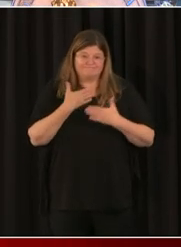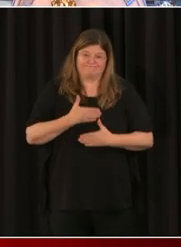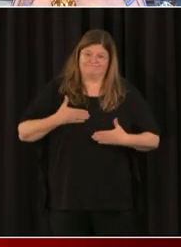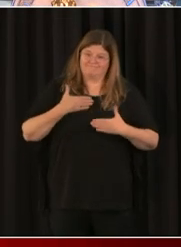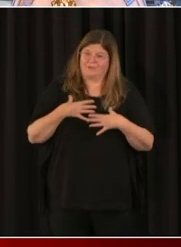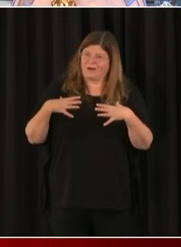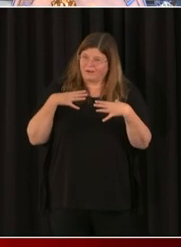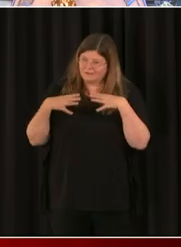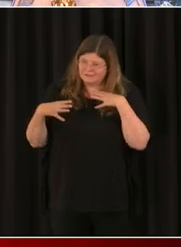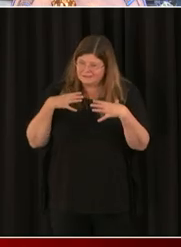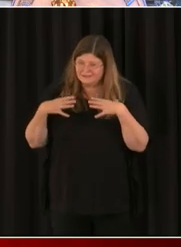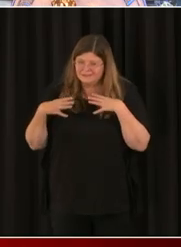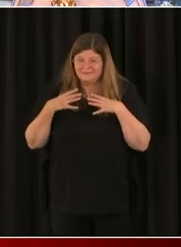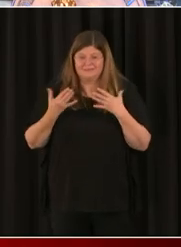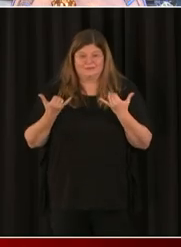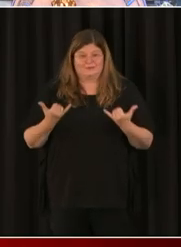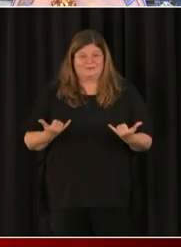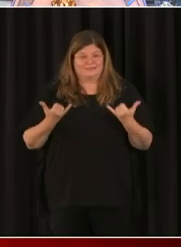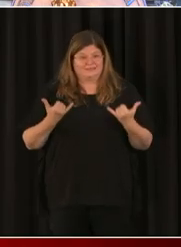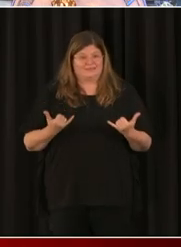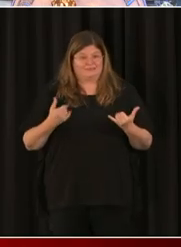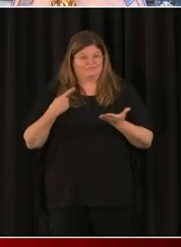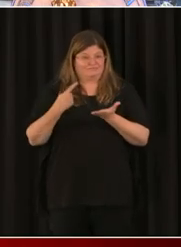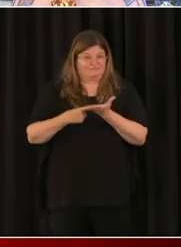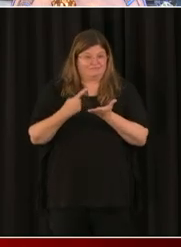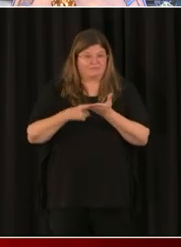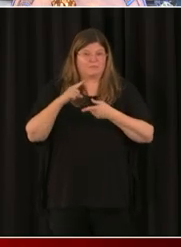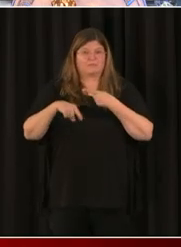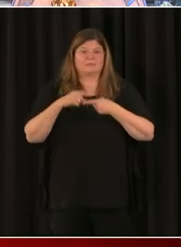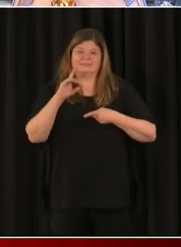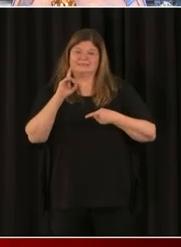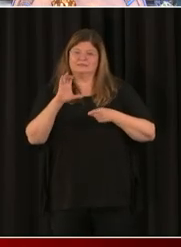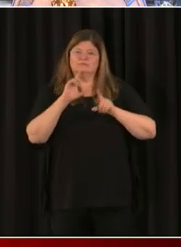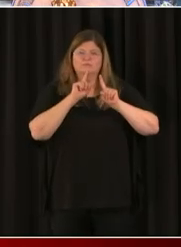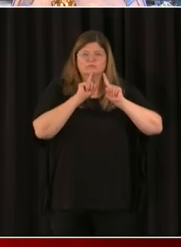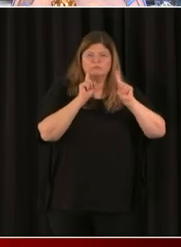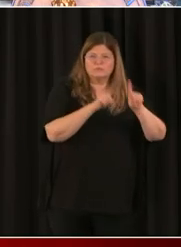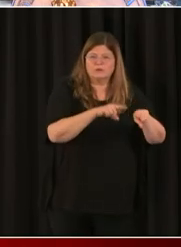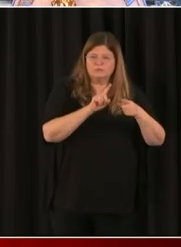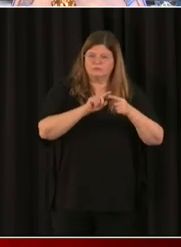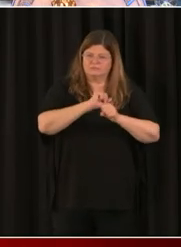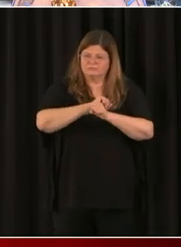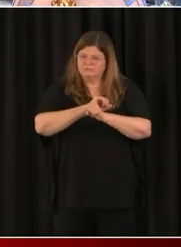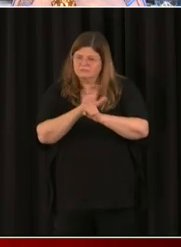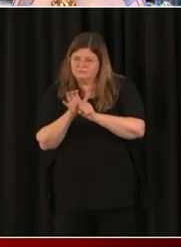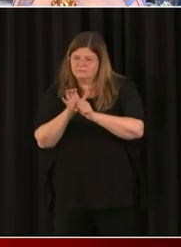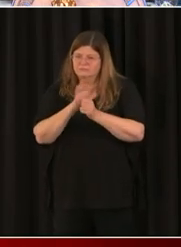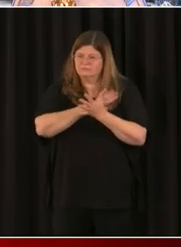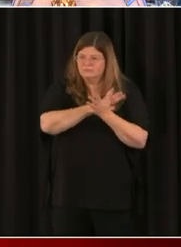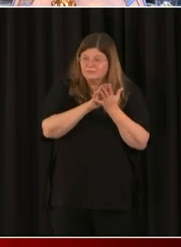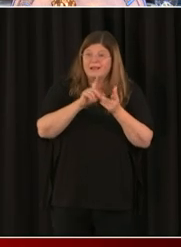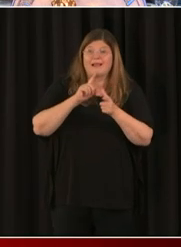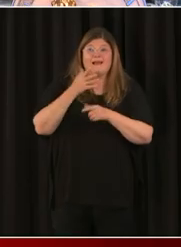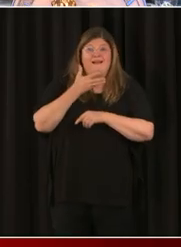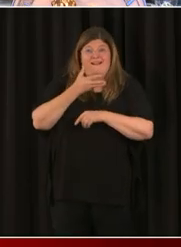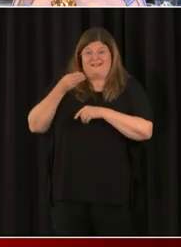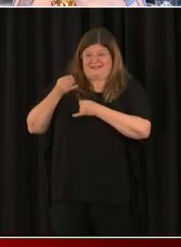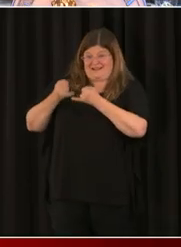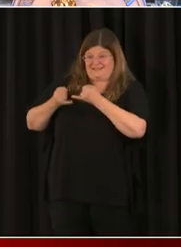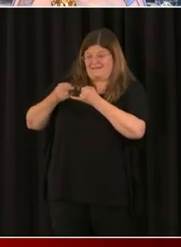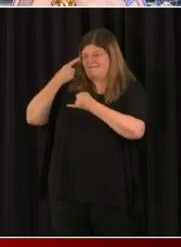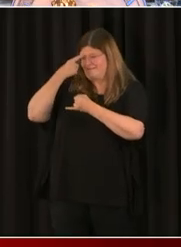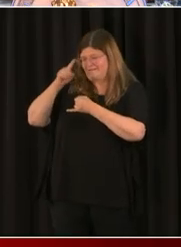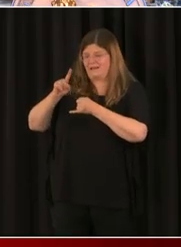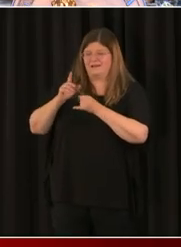are planning to talk to you about the district's response to COVID, as well as the district's preparations